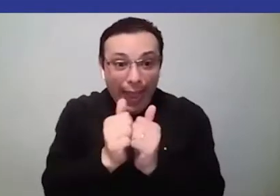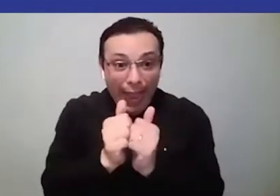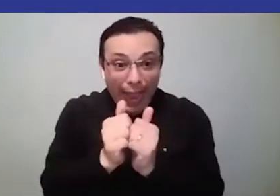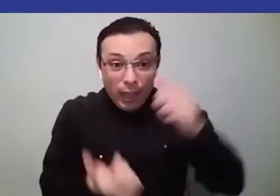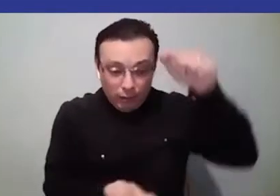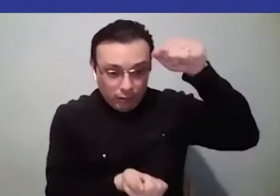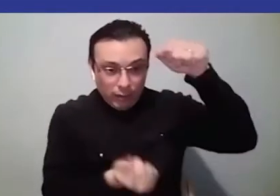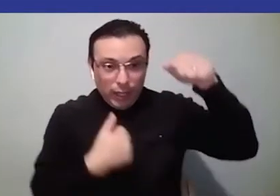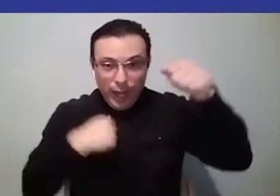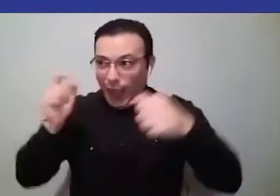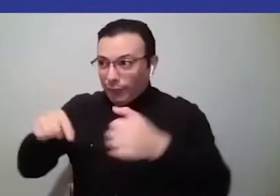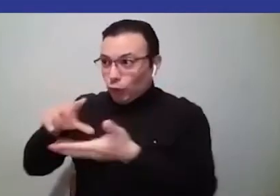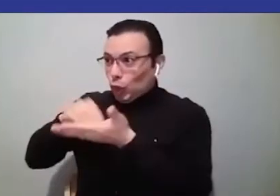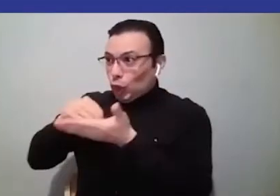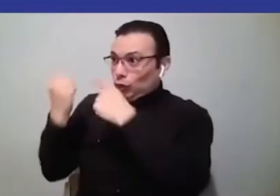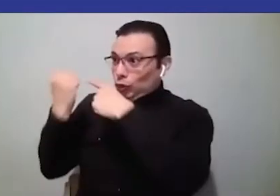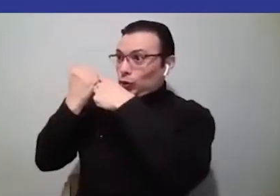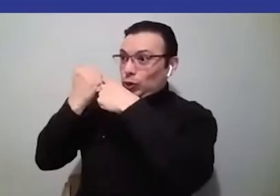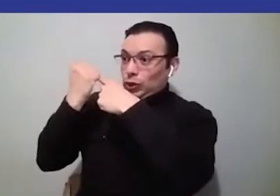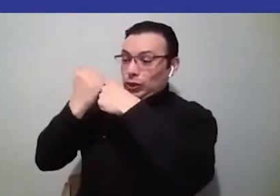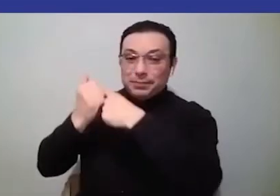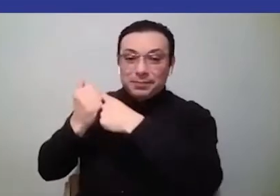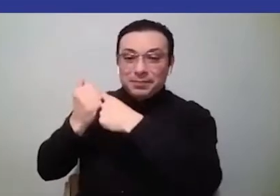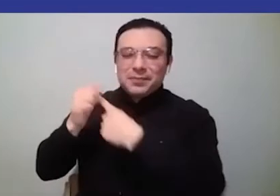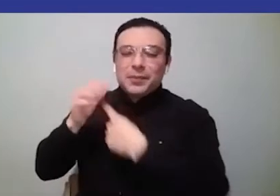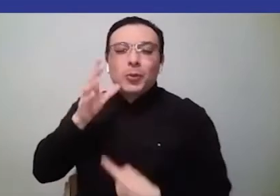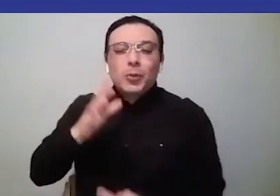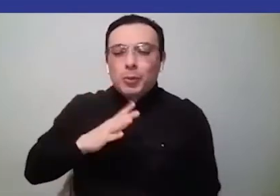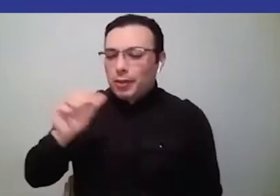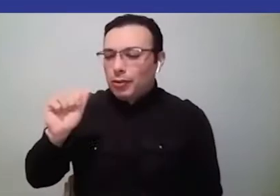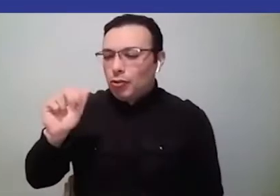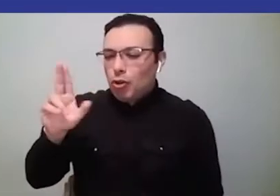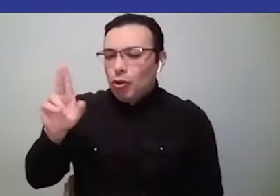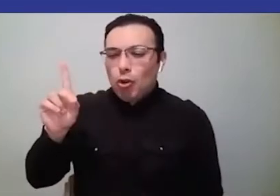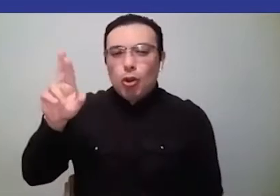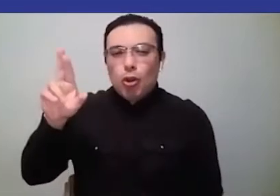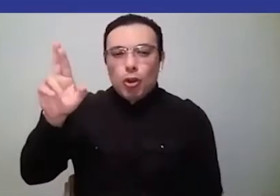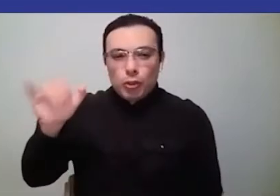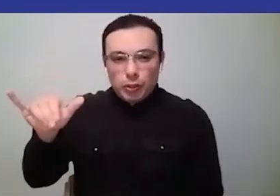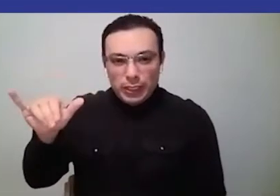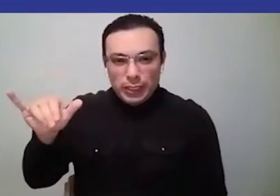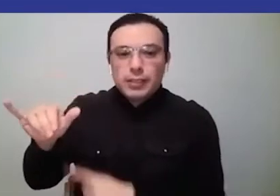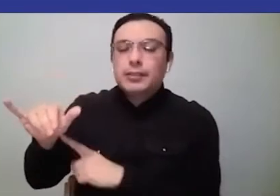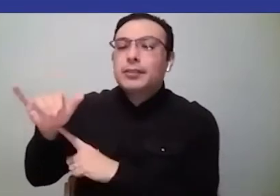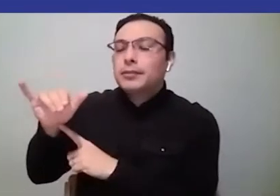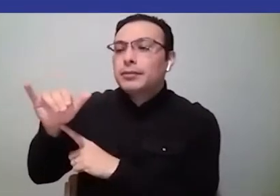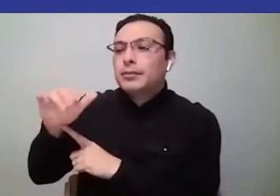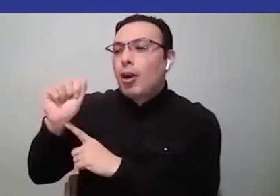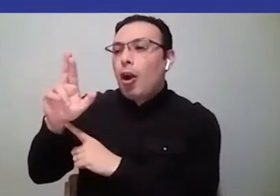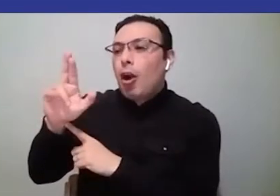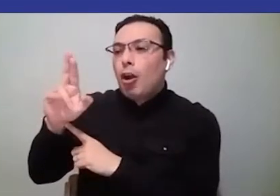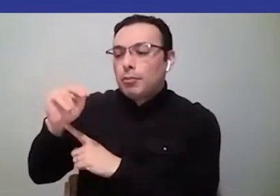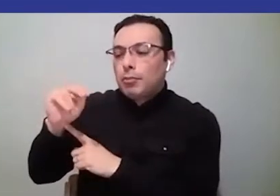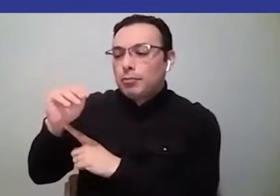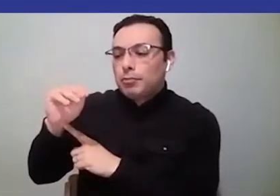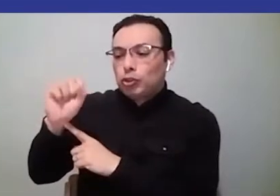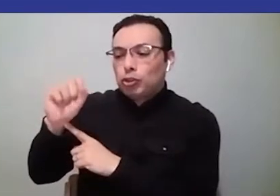fish skin. And so I learned from Audrey Armstrong, who's Dene, D-E-N-E.